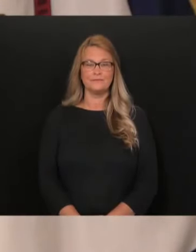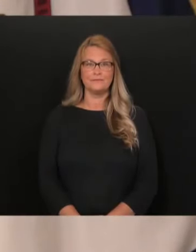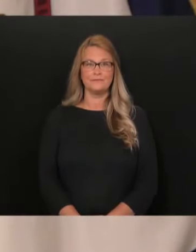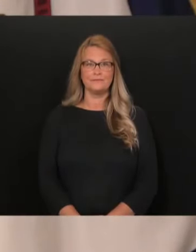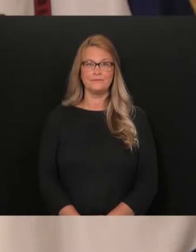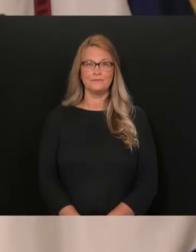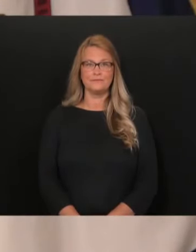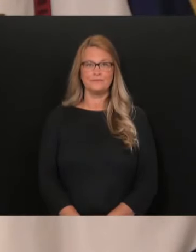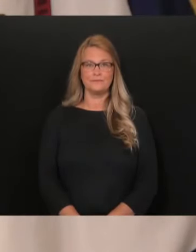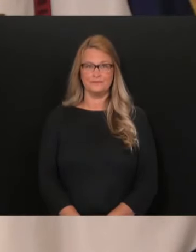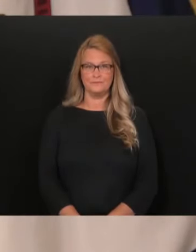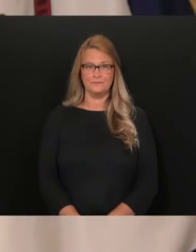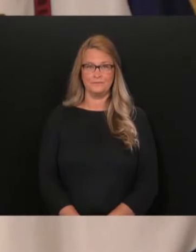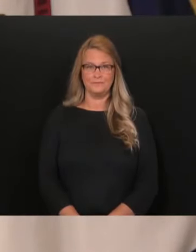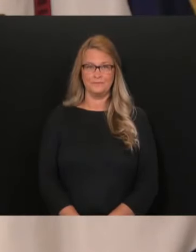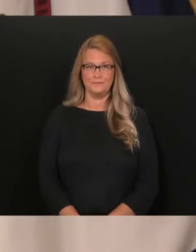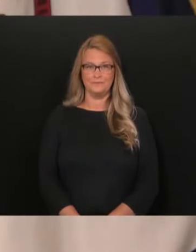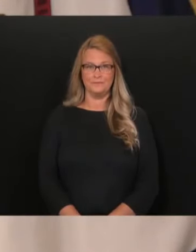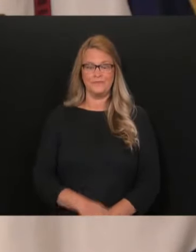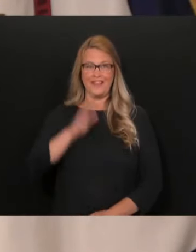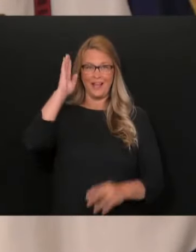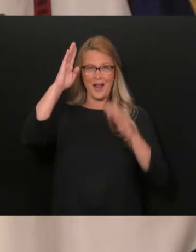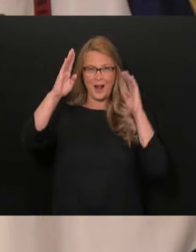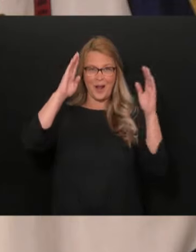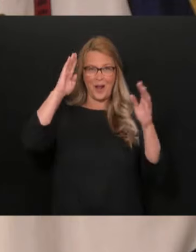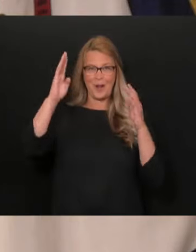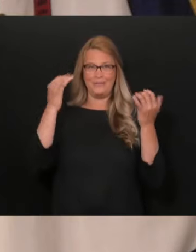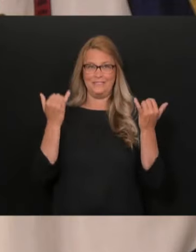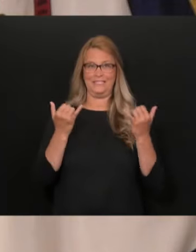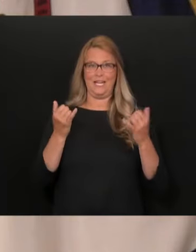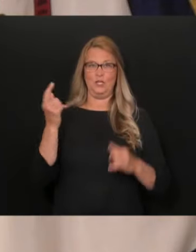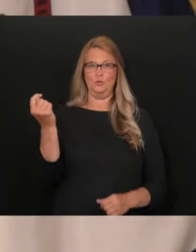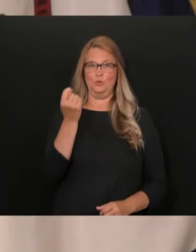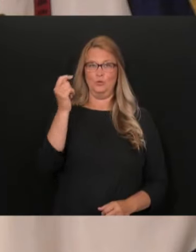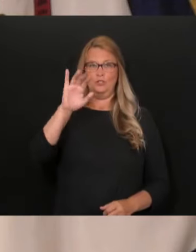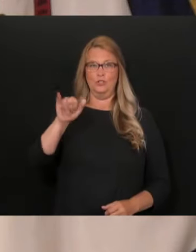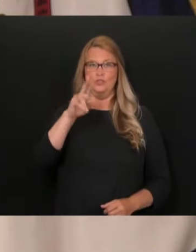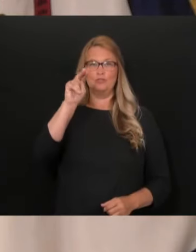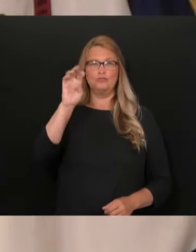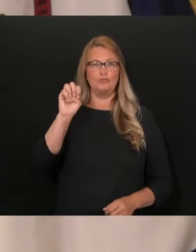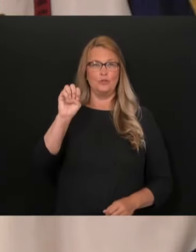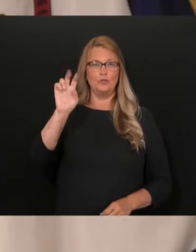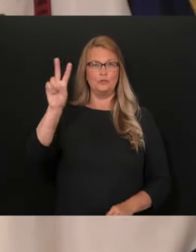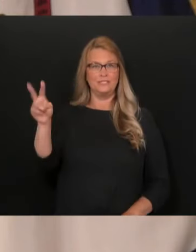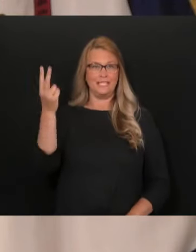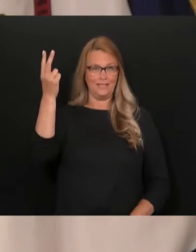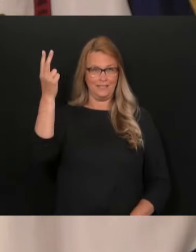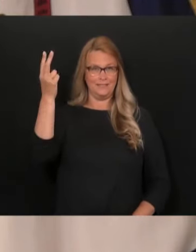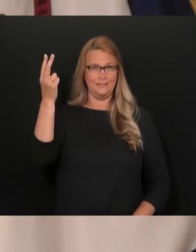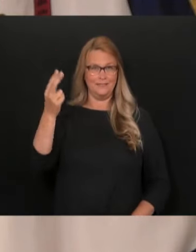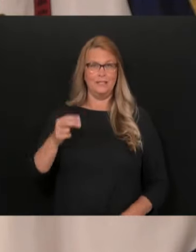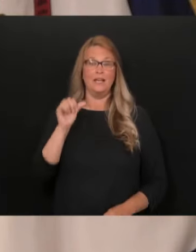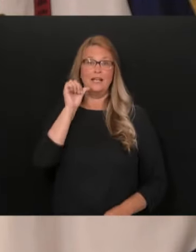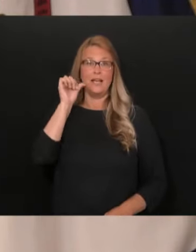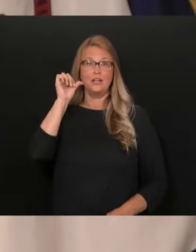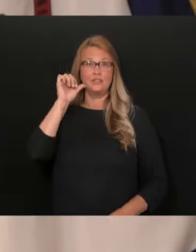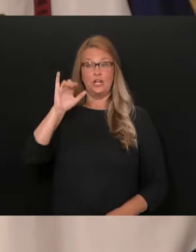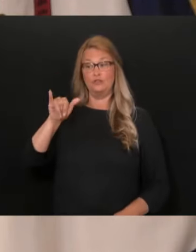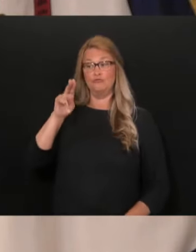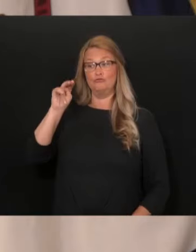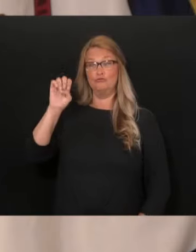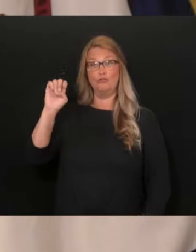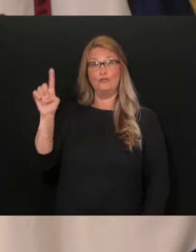Hello, everyone. It's Tuesday, June the 2nd. You know, yesterday, being June the